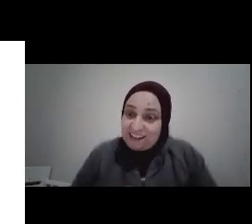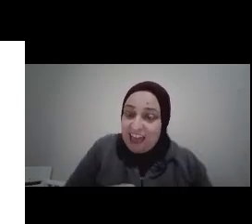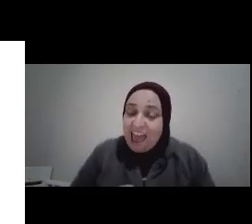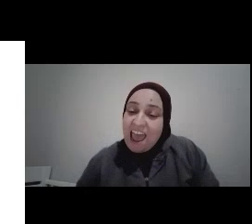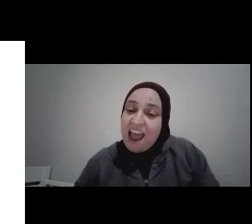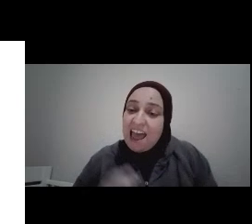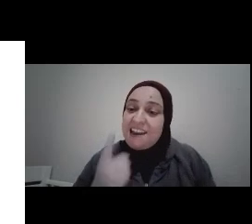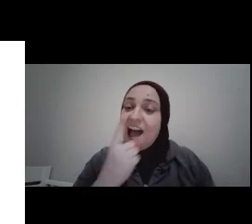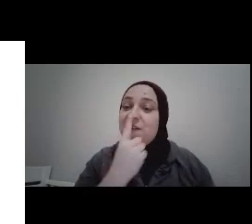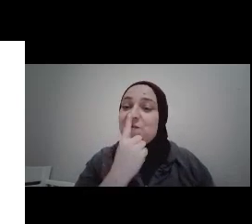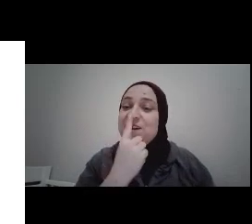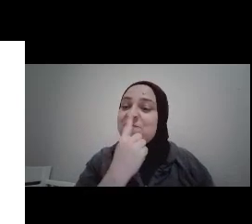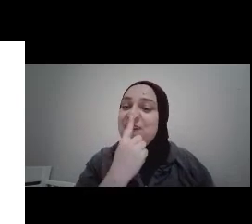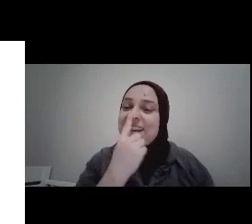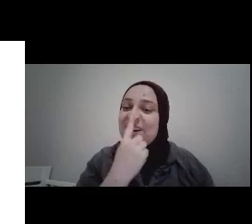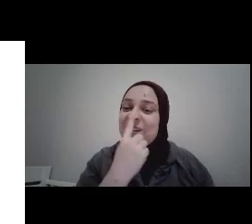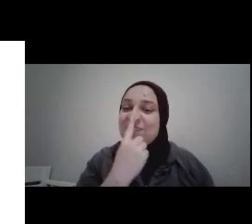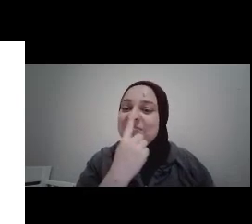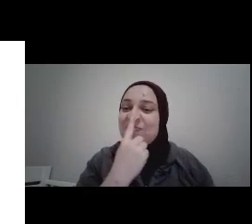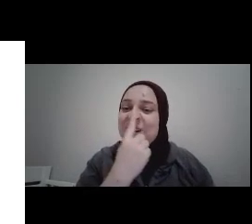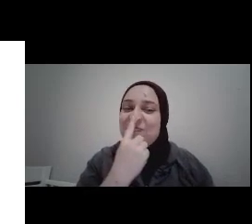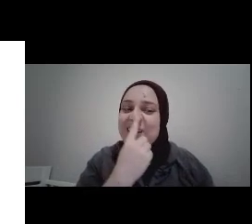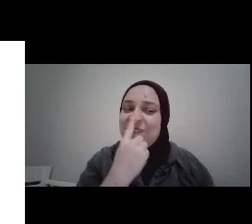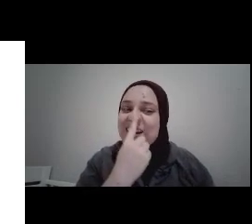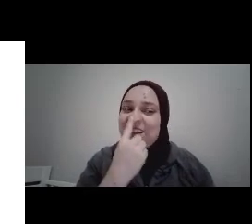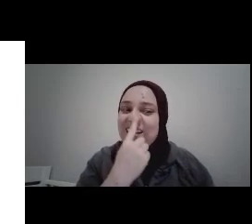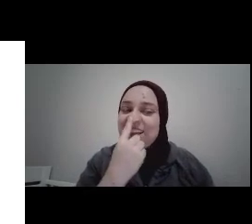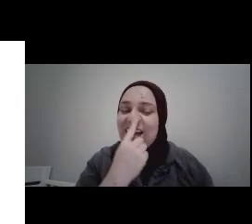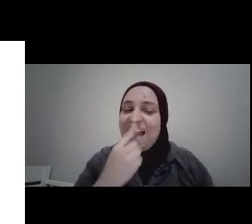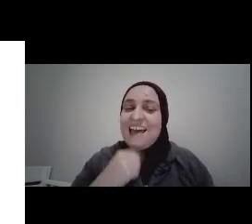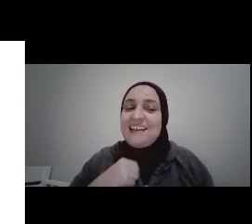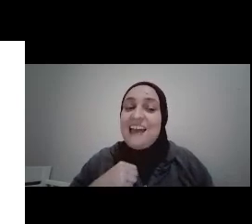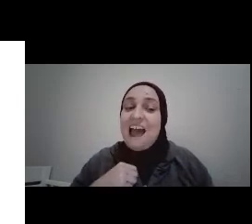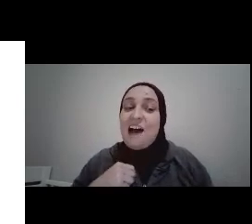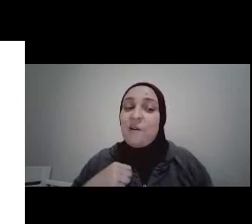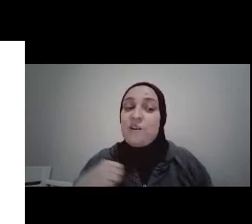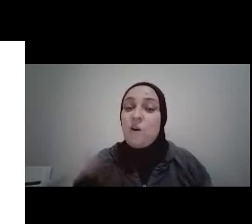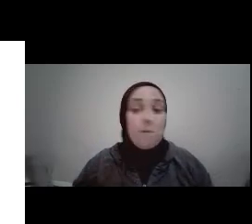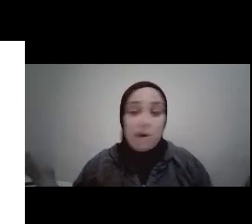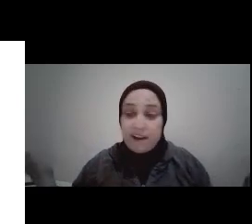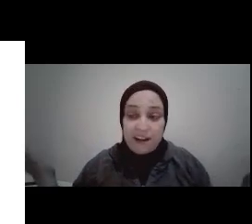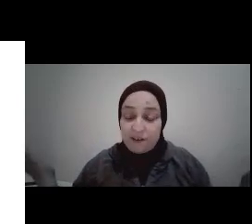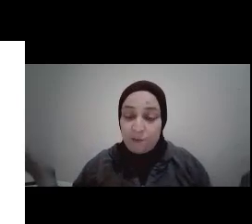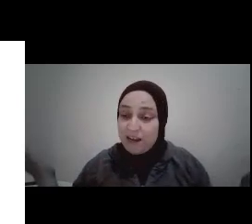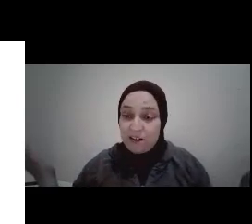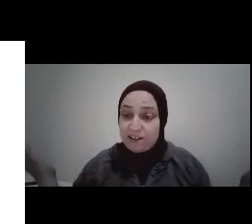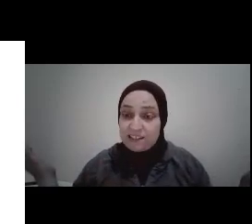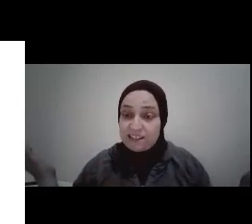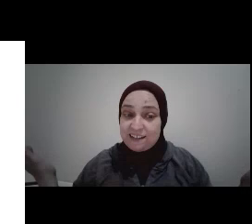shoulders. And I wiggle my nose. Wiggle, wiggle, wiggle. Now, no more